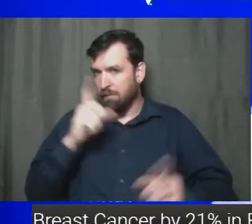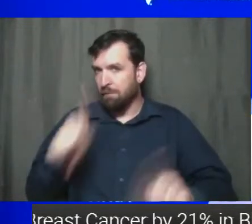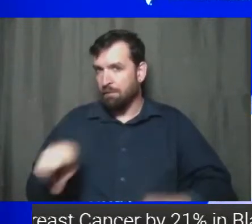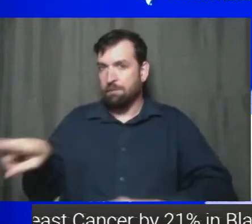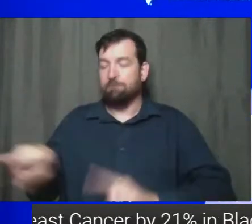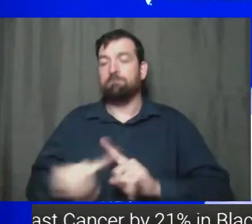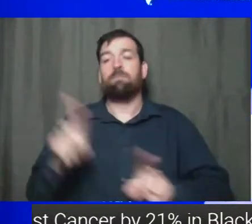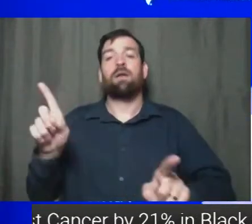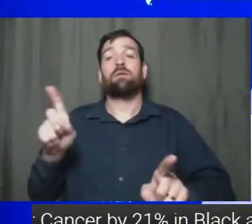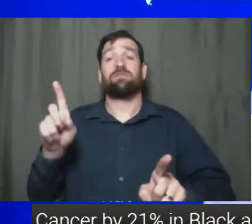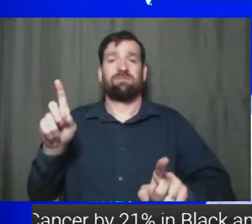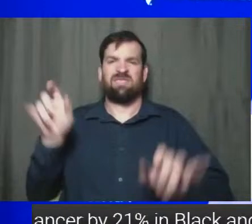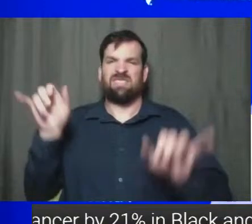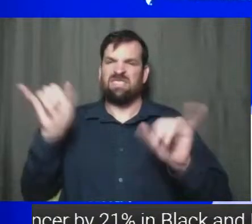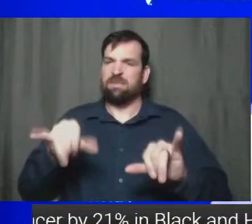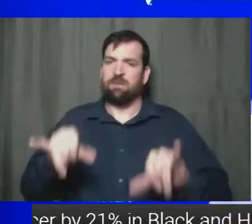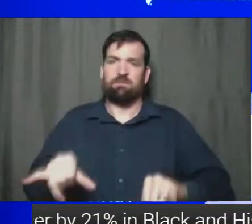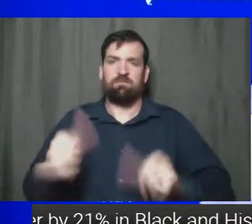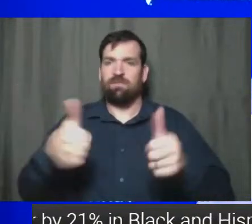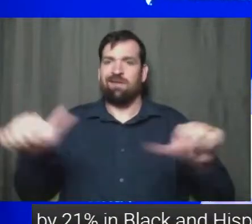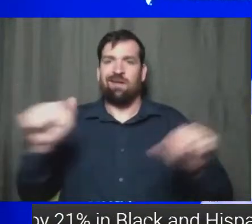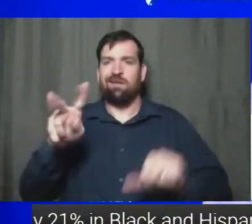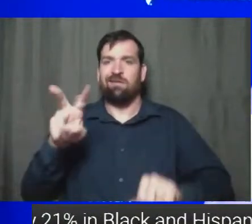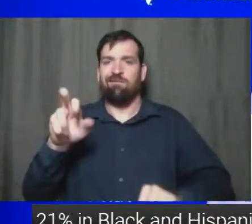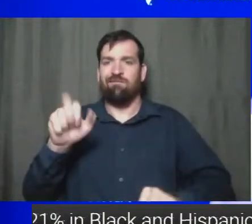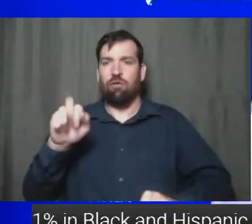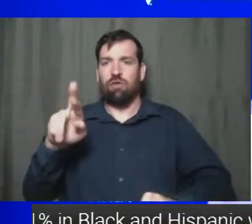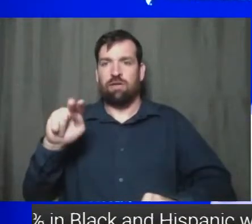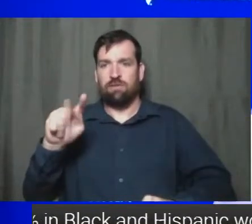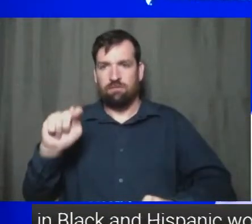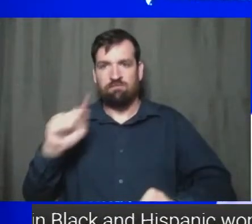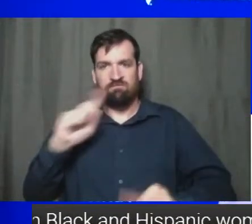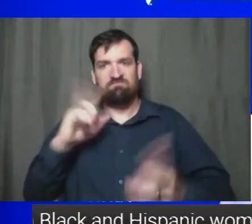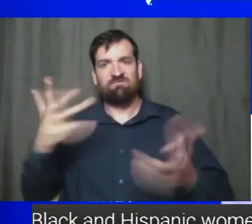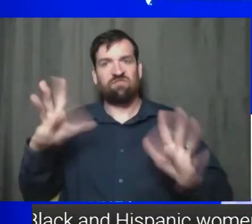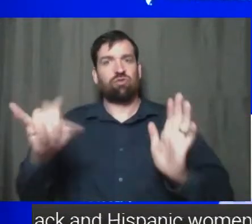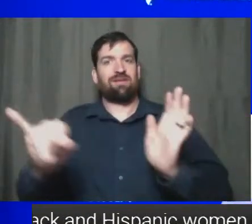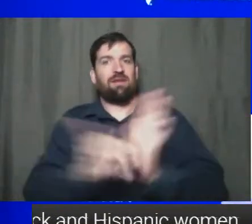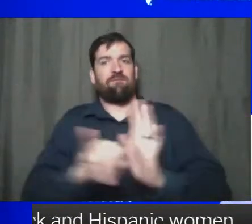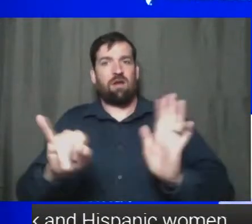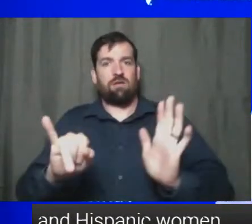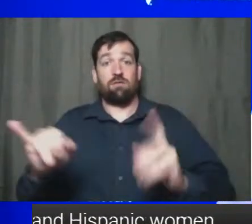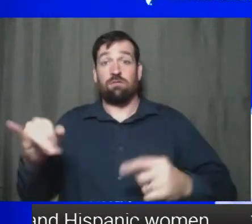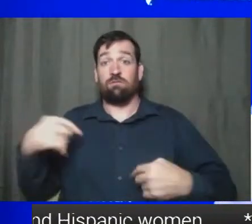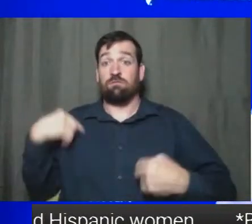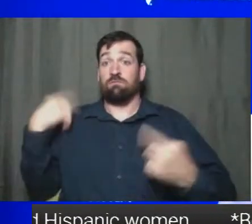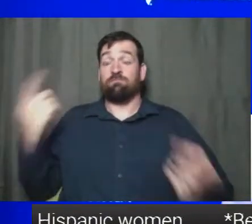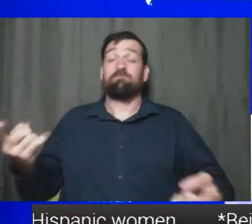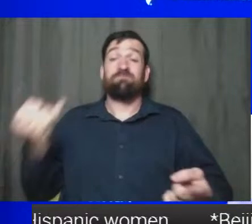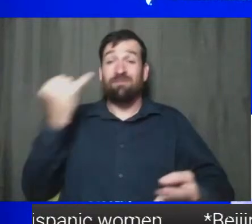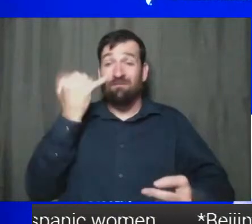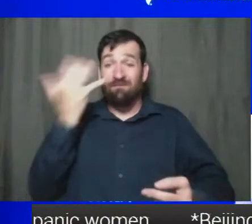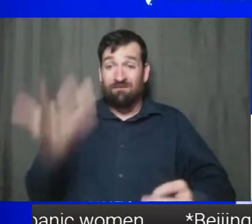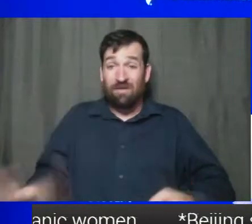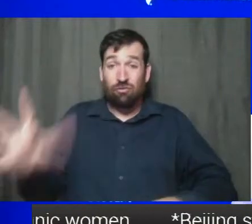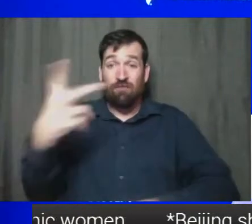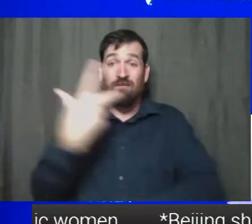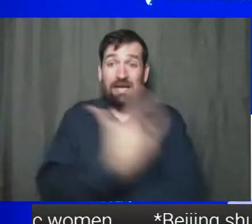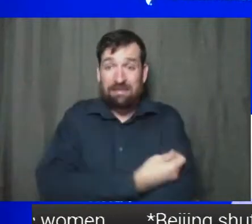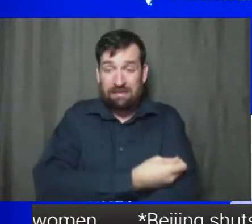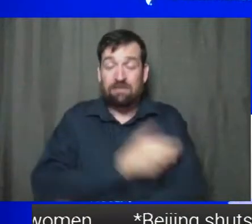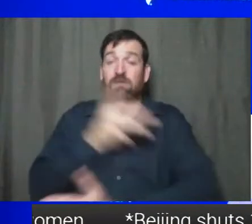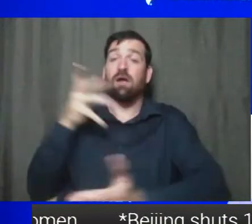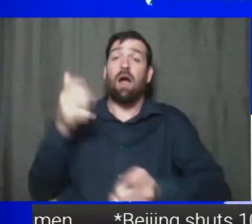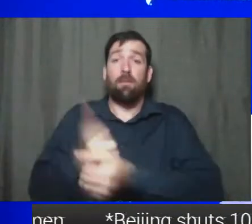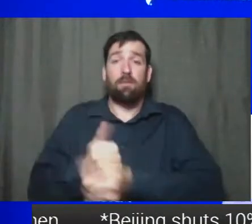would be true with any other variants that we've identified so far, and the fact that if you are vaccinated and up to date with your boosters, you